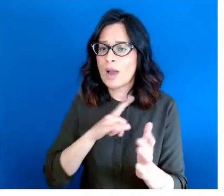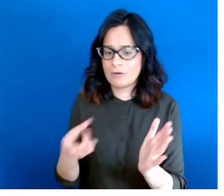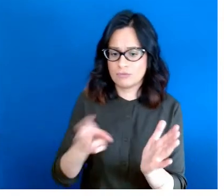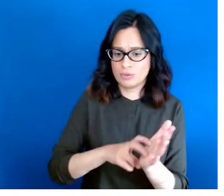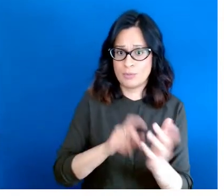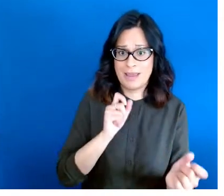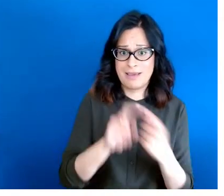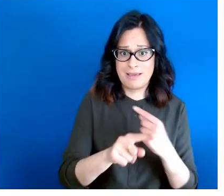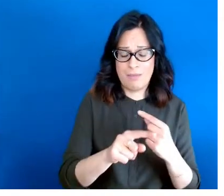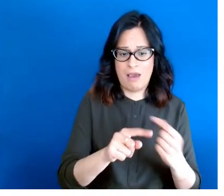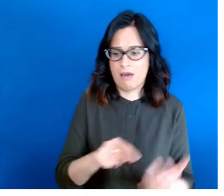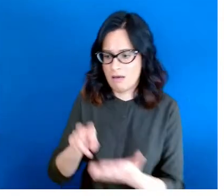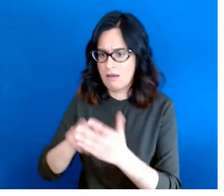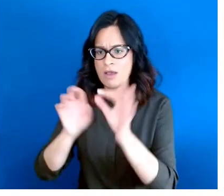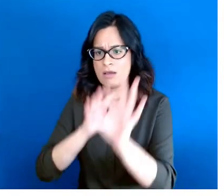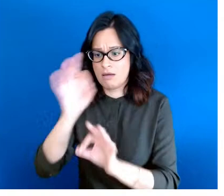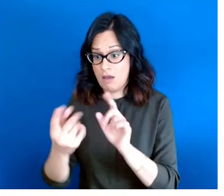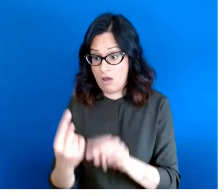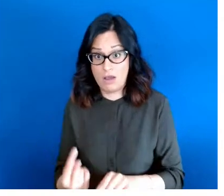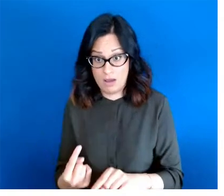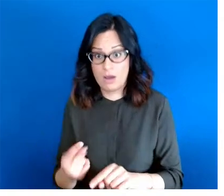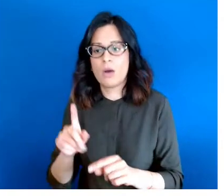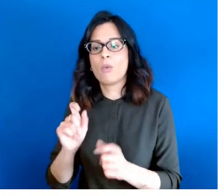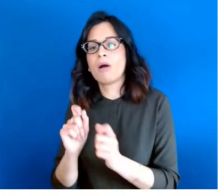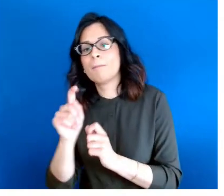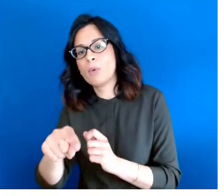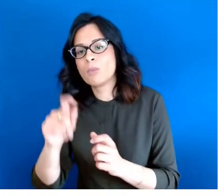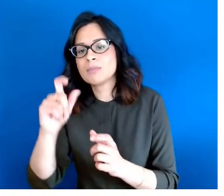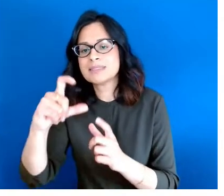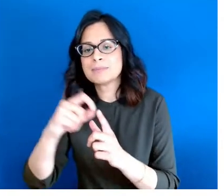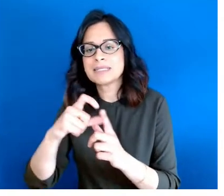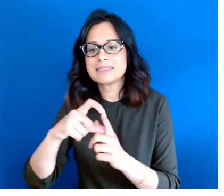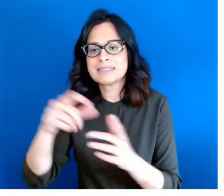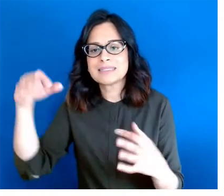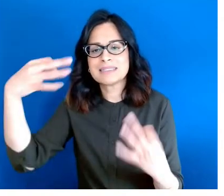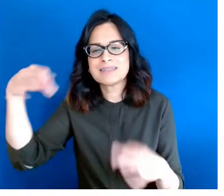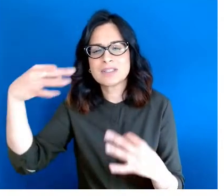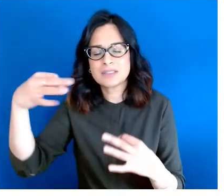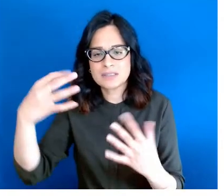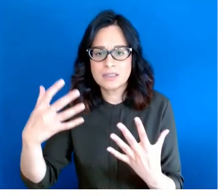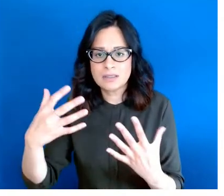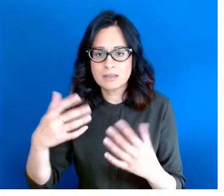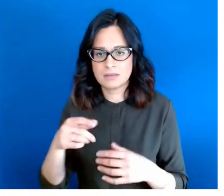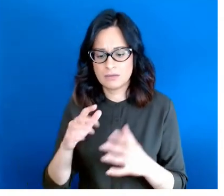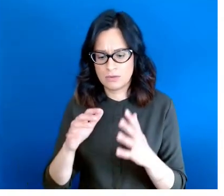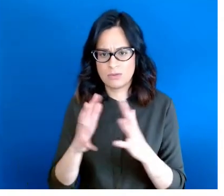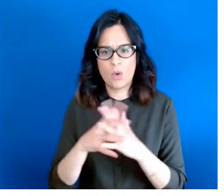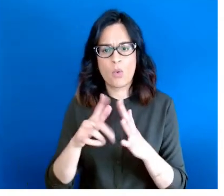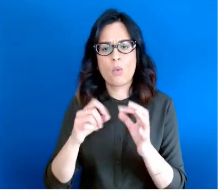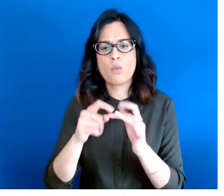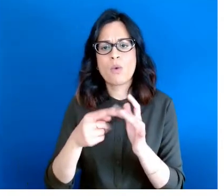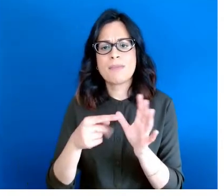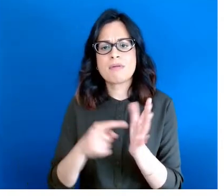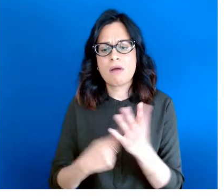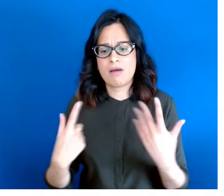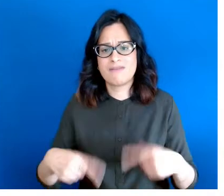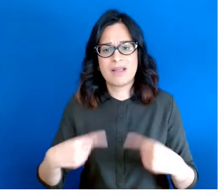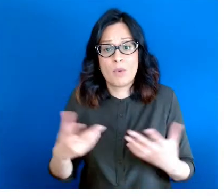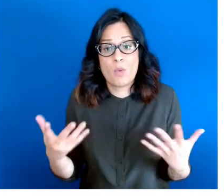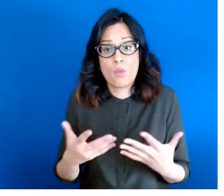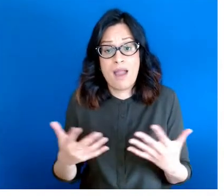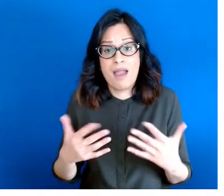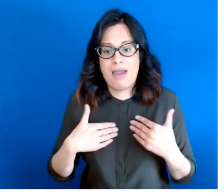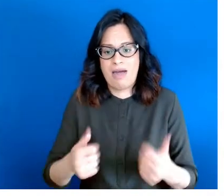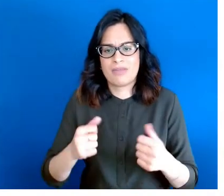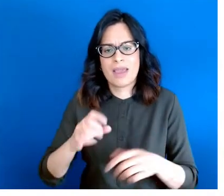points. We will email you your CPD certificate. The webinar will be available in the healthcare professional section of the Allergy